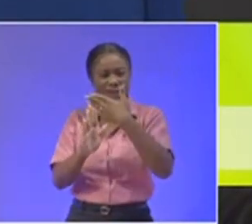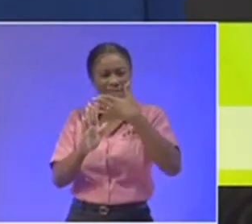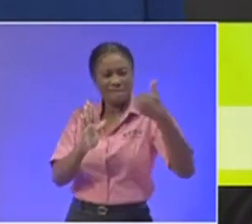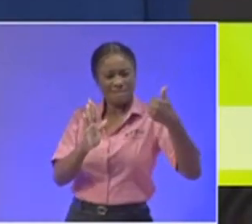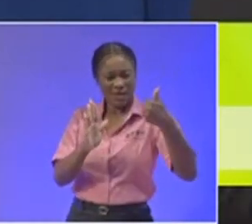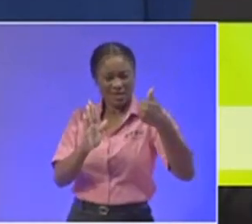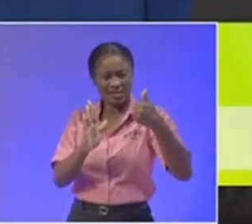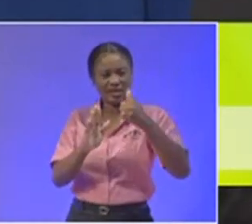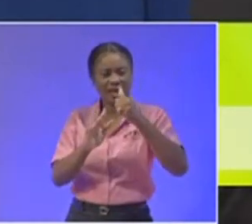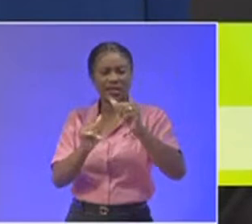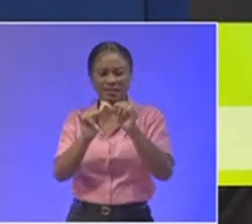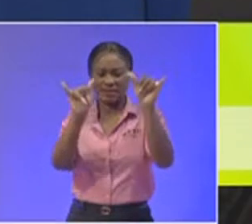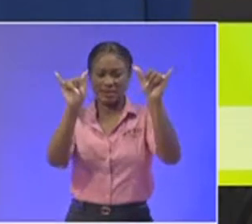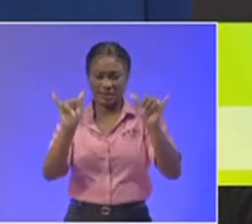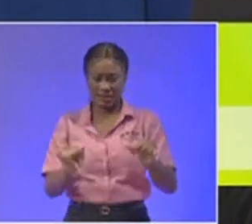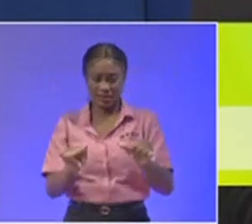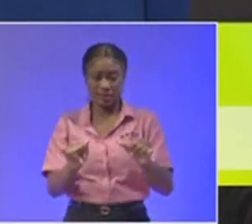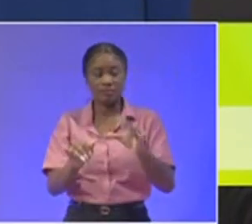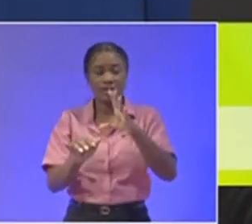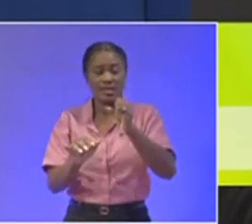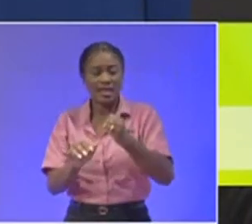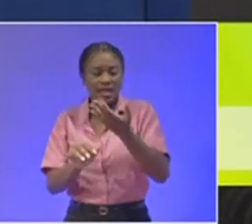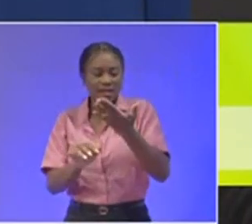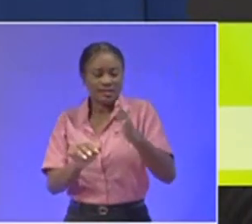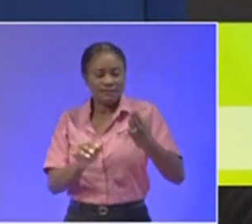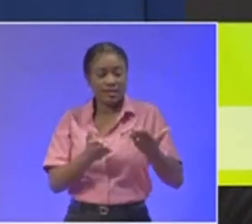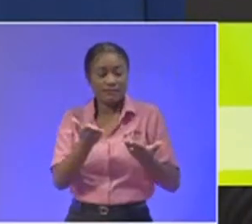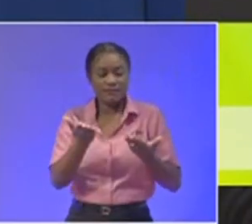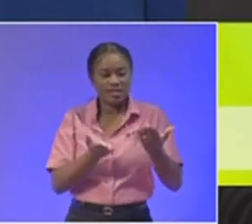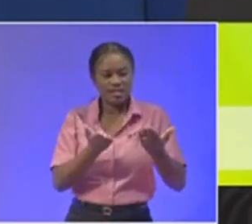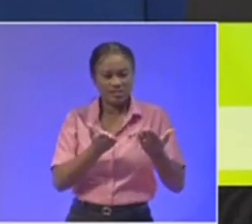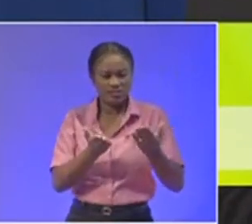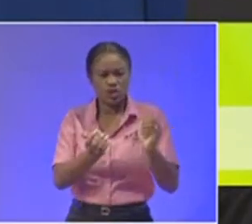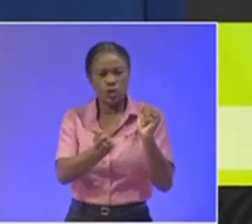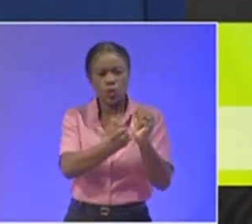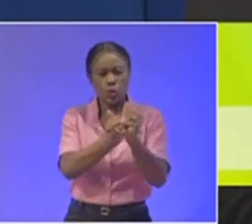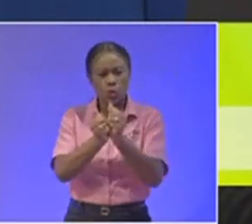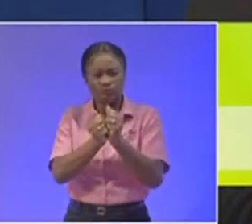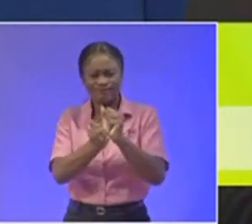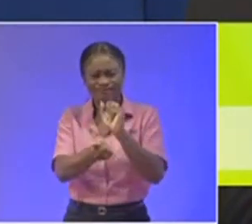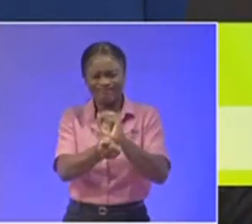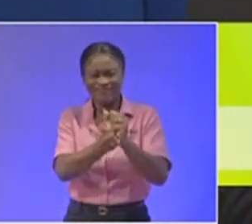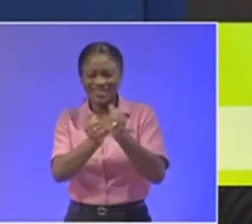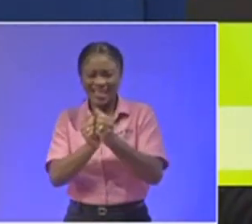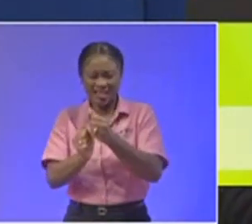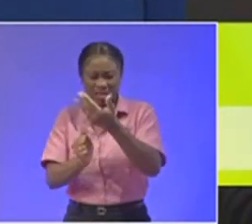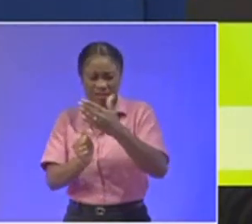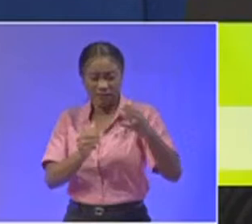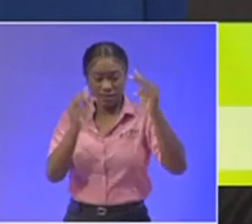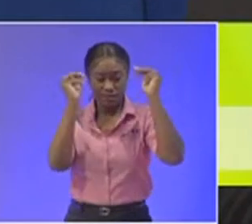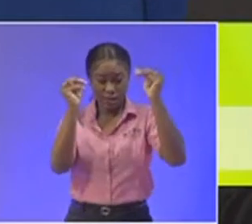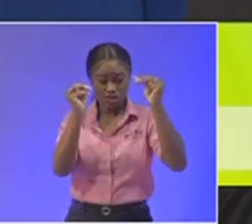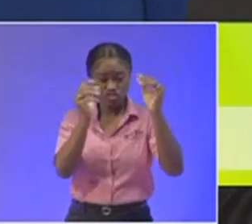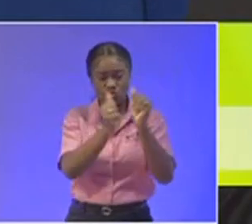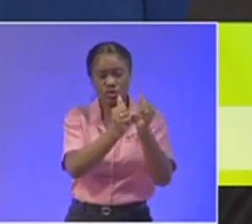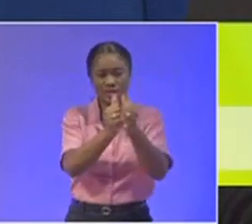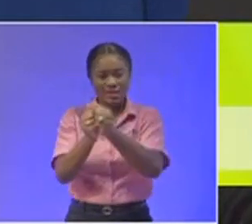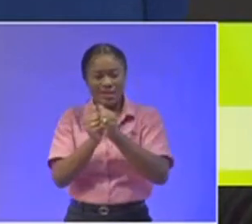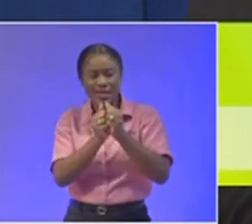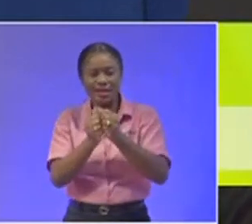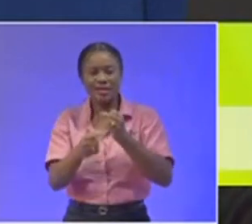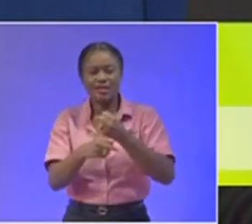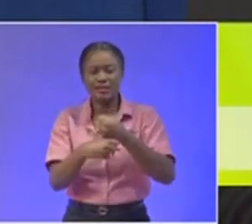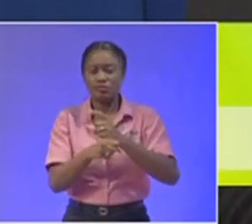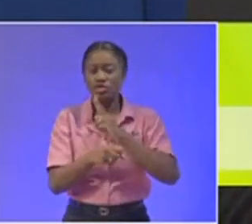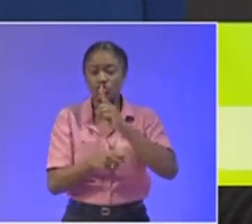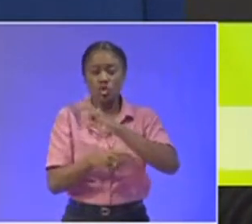of referring, accessing service, and working together in a multi-sectoral kind of way to ensure that we have